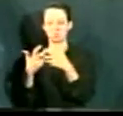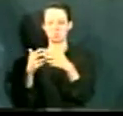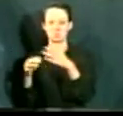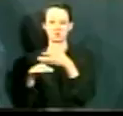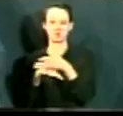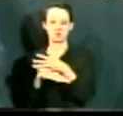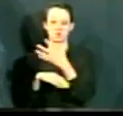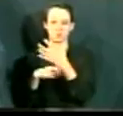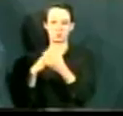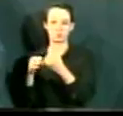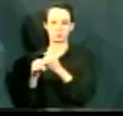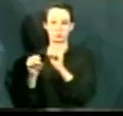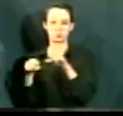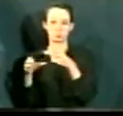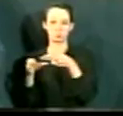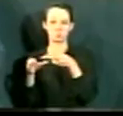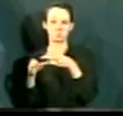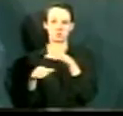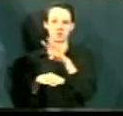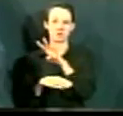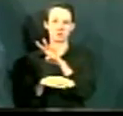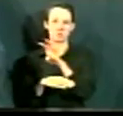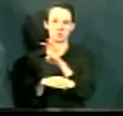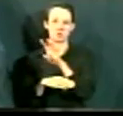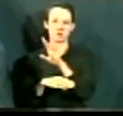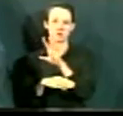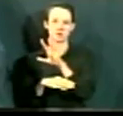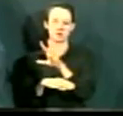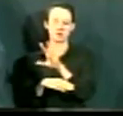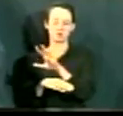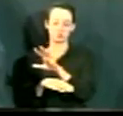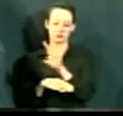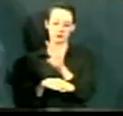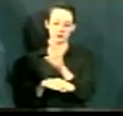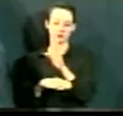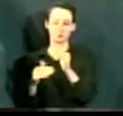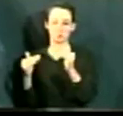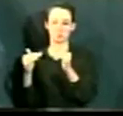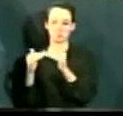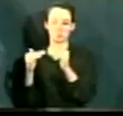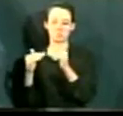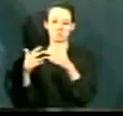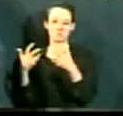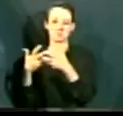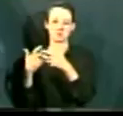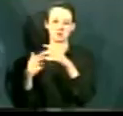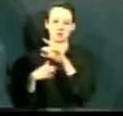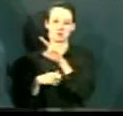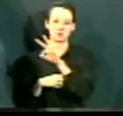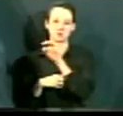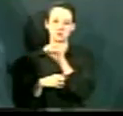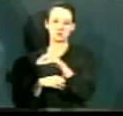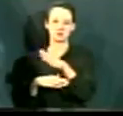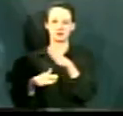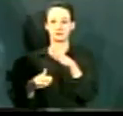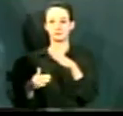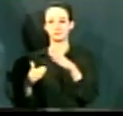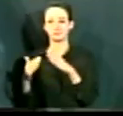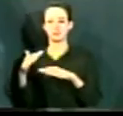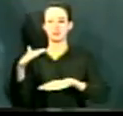in a 457, which will match 2%, topping out at a 12% match